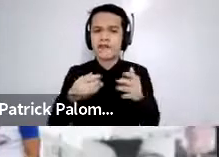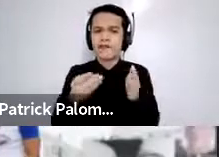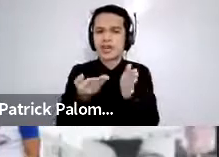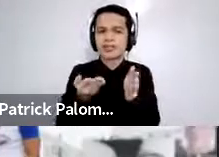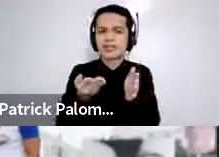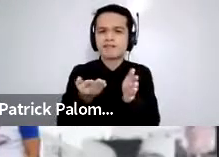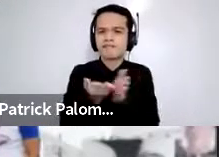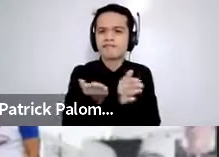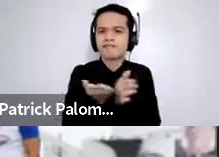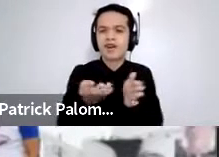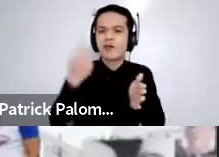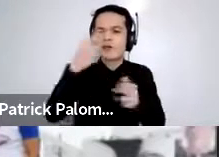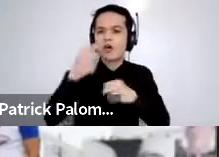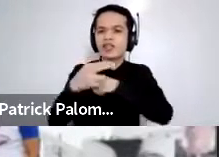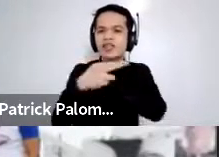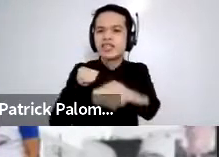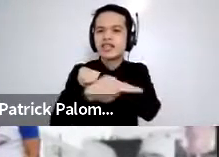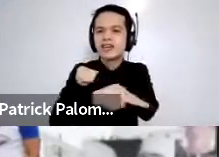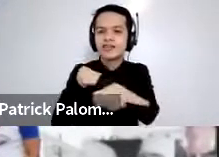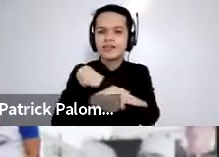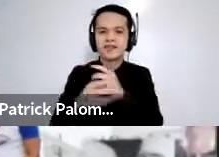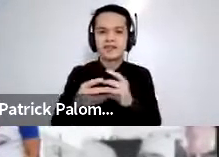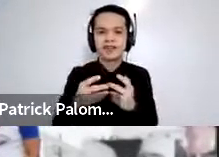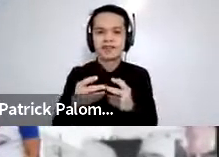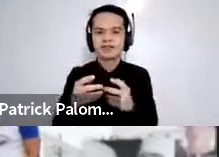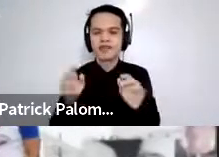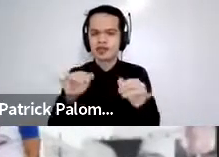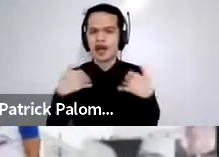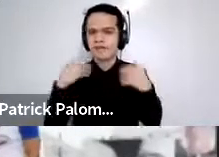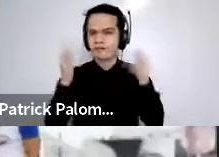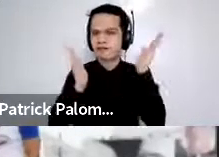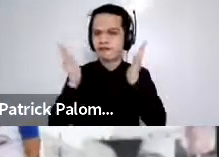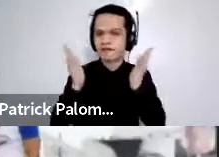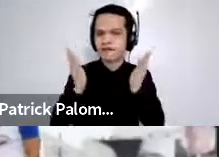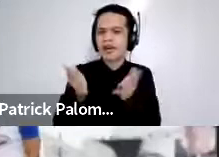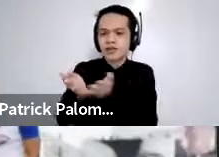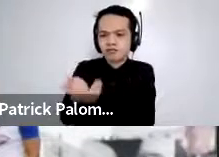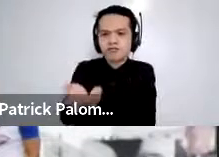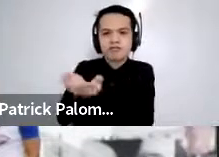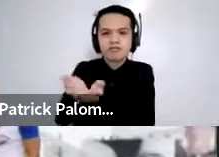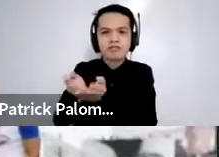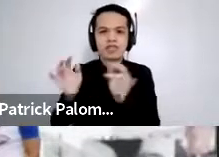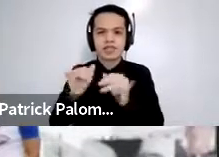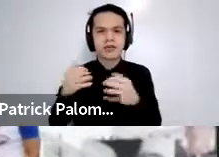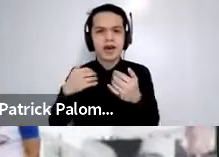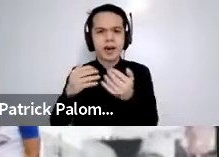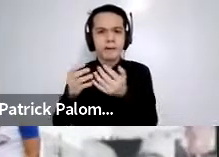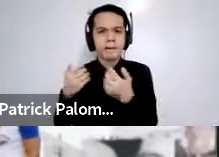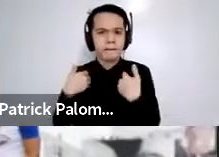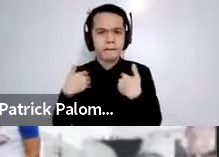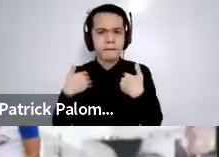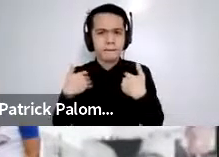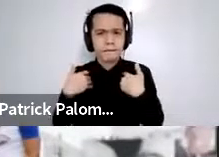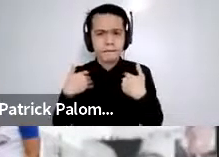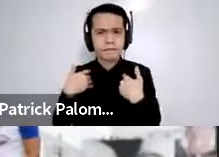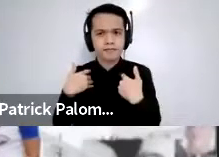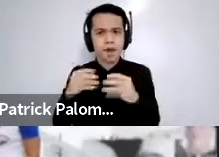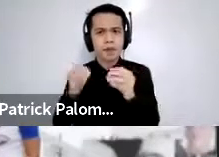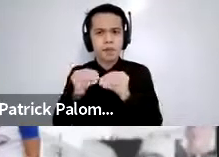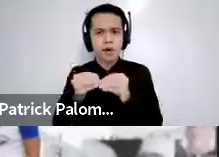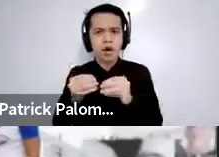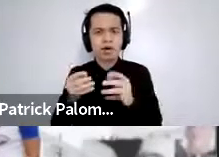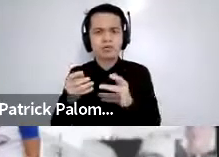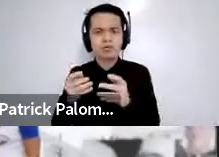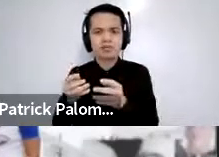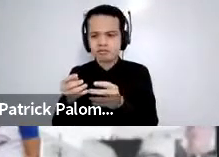of the ferry service that we have had, and we've got some more boats that we're even expanding the routes to different provinces outside of